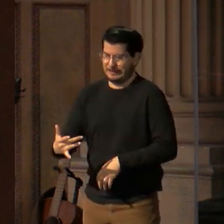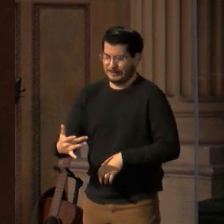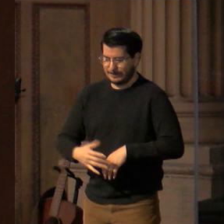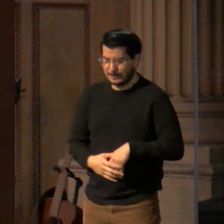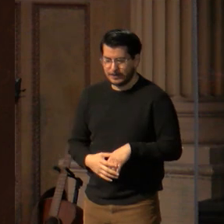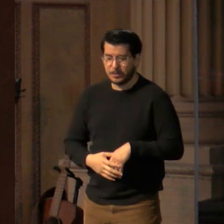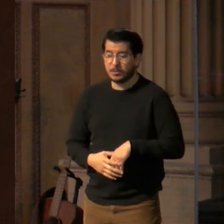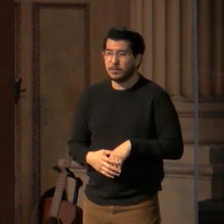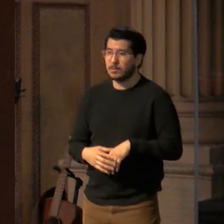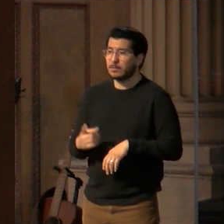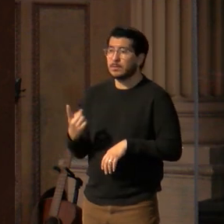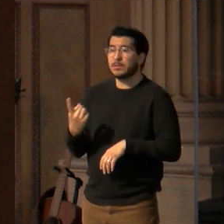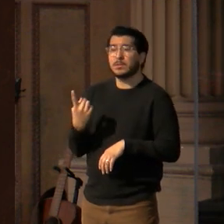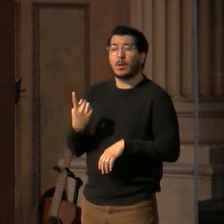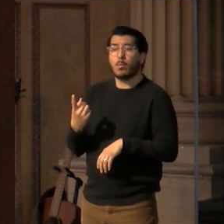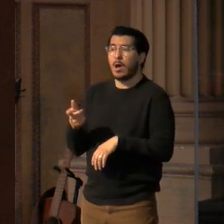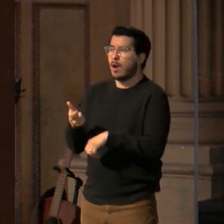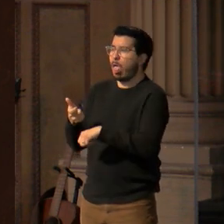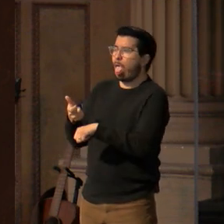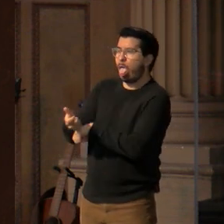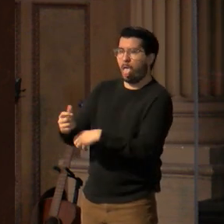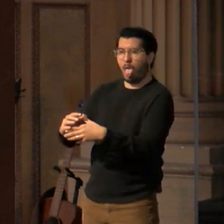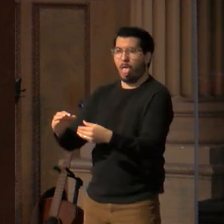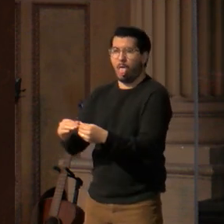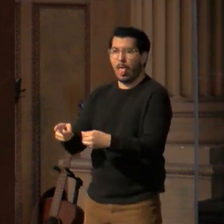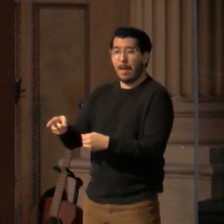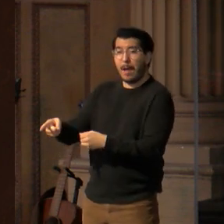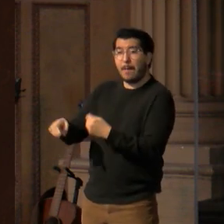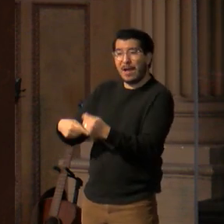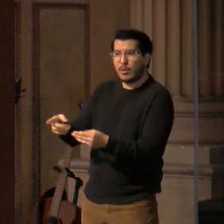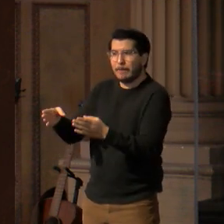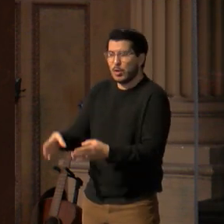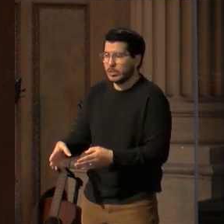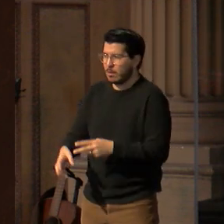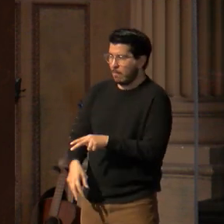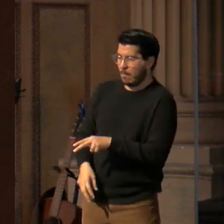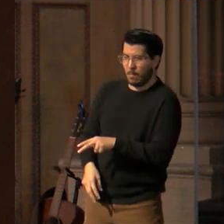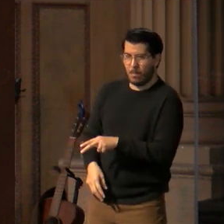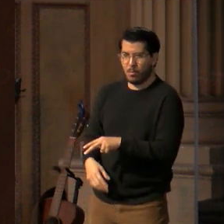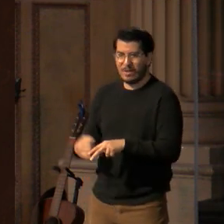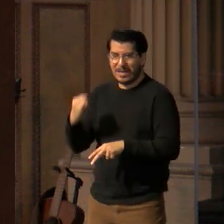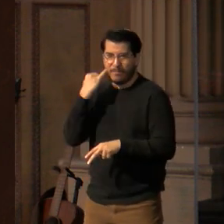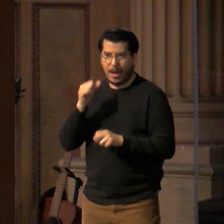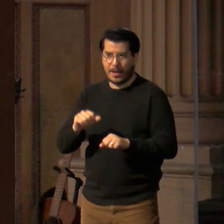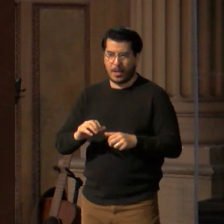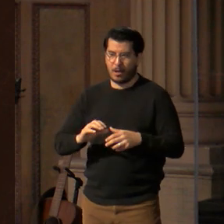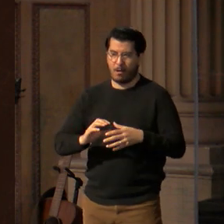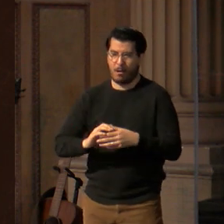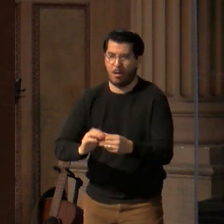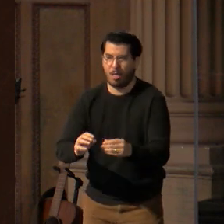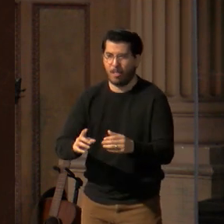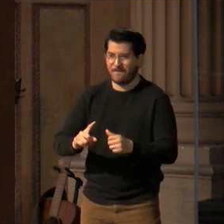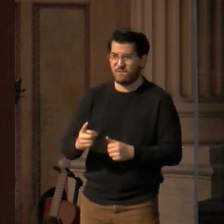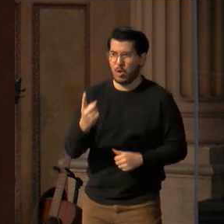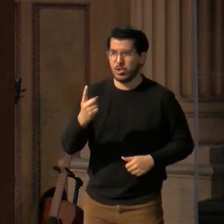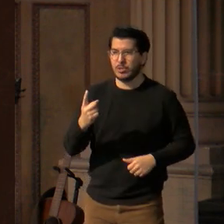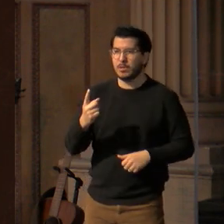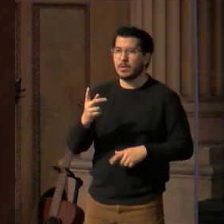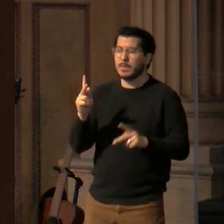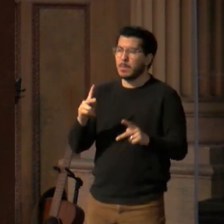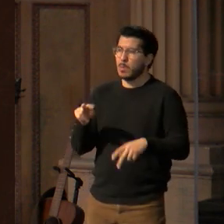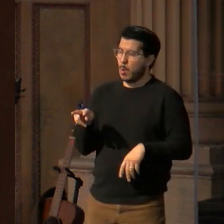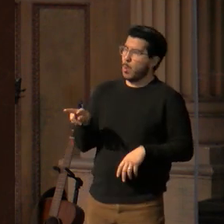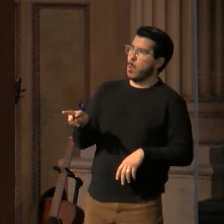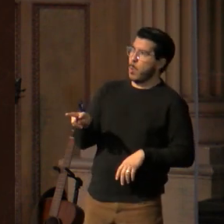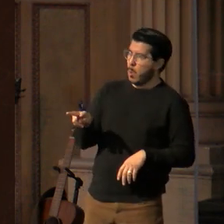We hear an accusation about someone, and if I can speak first, I can get my take out there by assessing somebody really quickly. People will think I'm wise